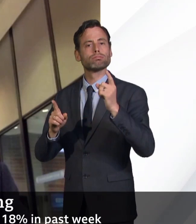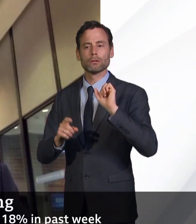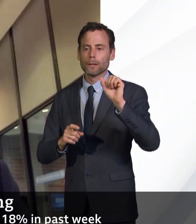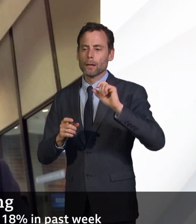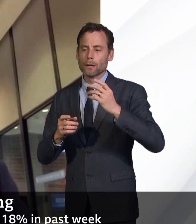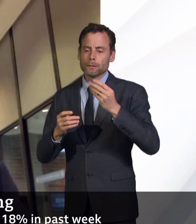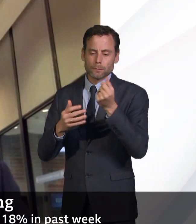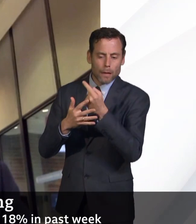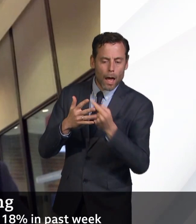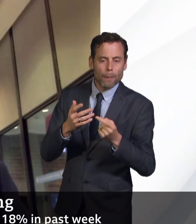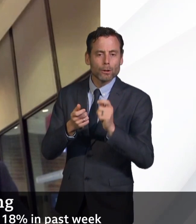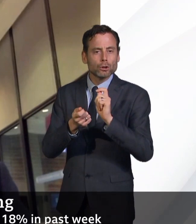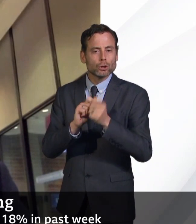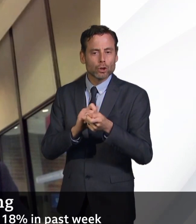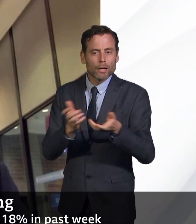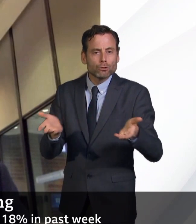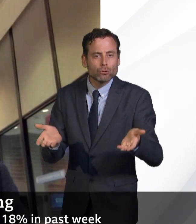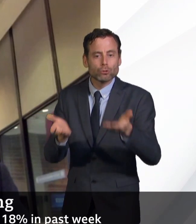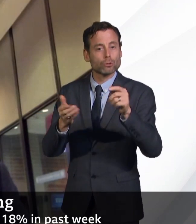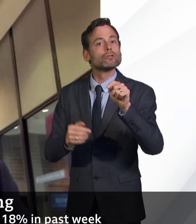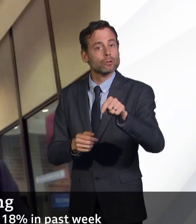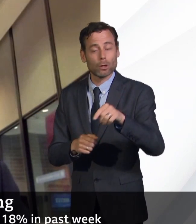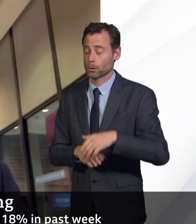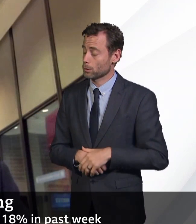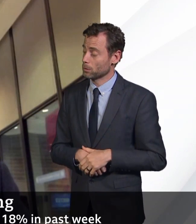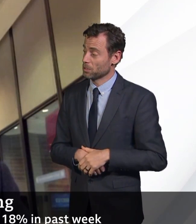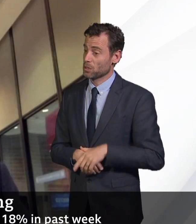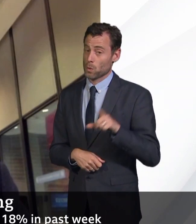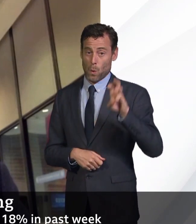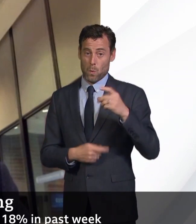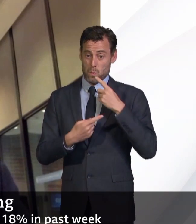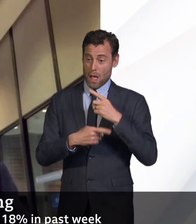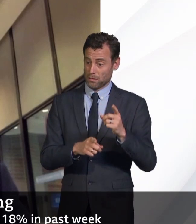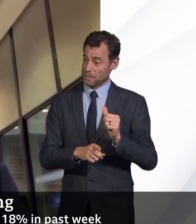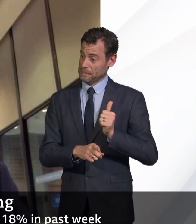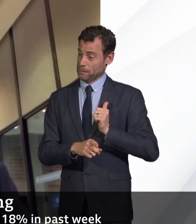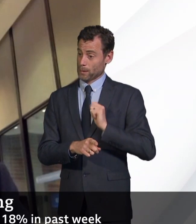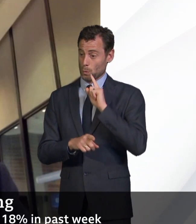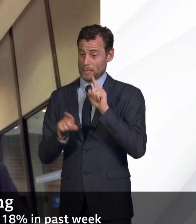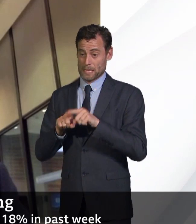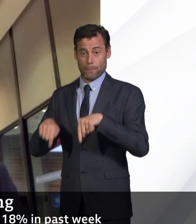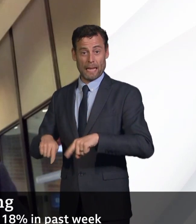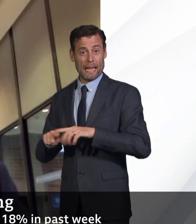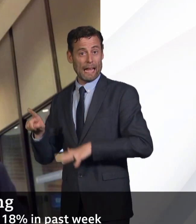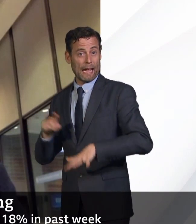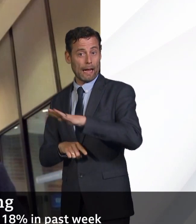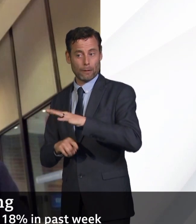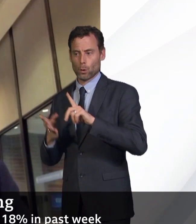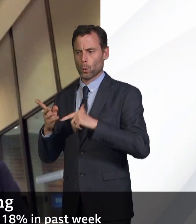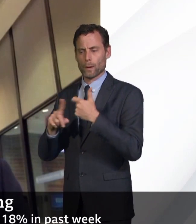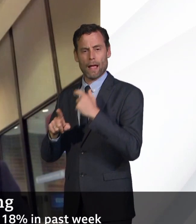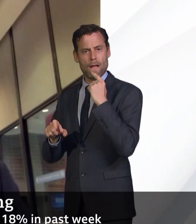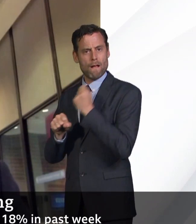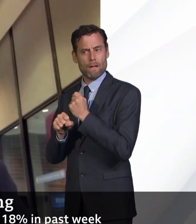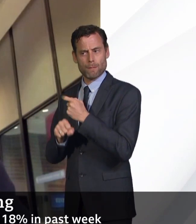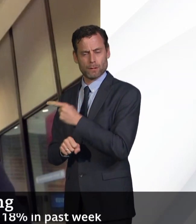on Sunday. Can we expect those measures to be mirrored in England? And what can you as the UK government do to ensure the public receive